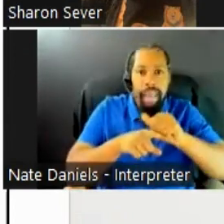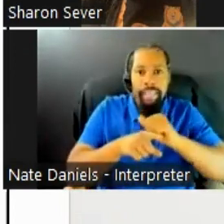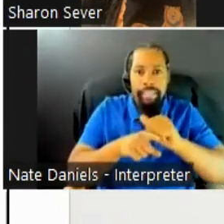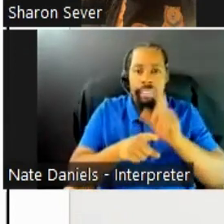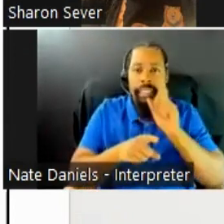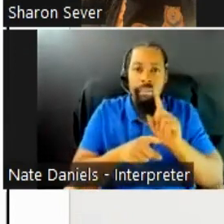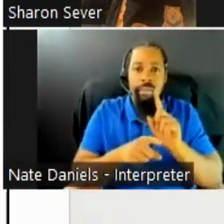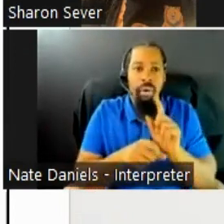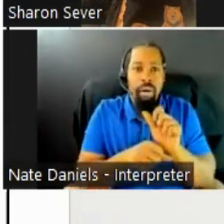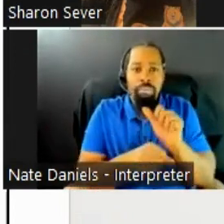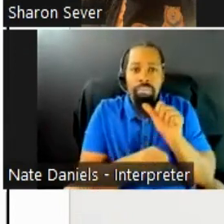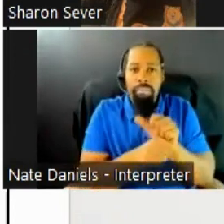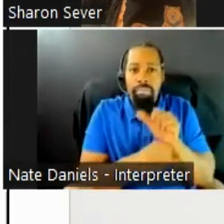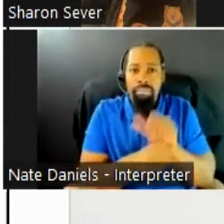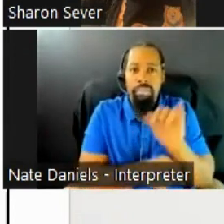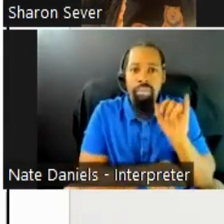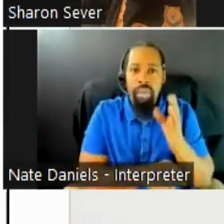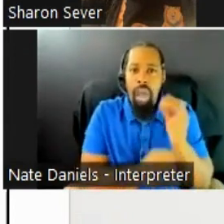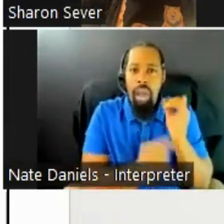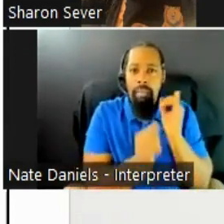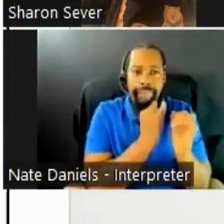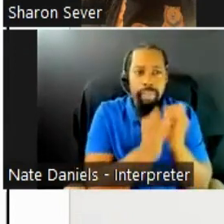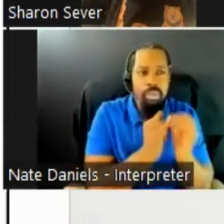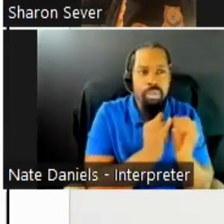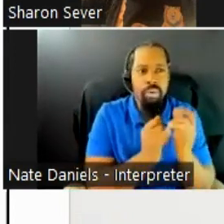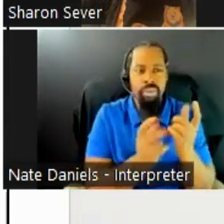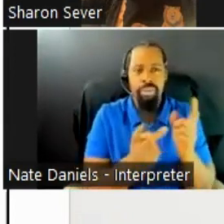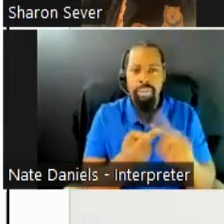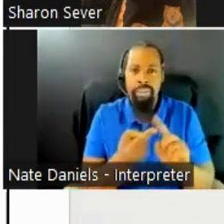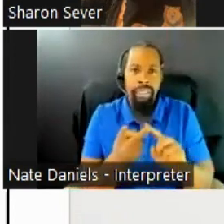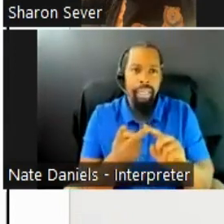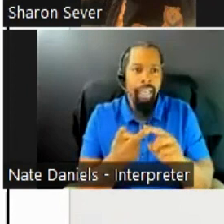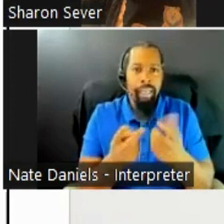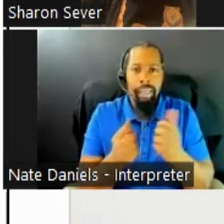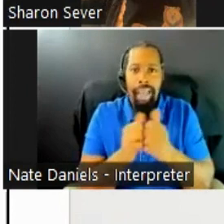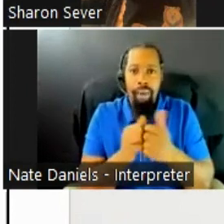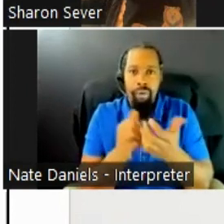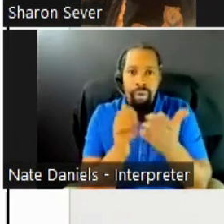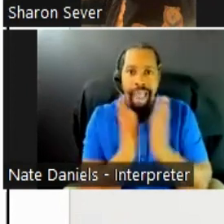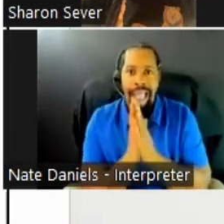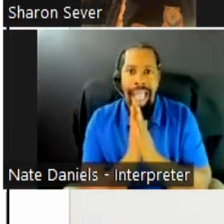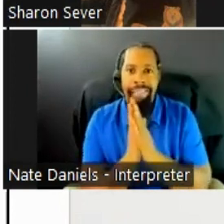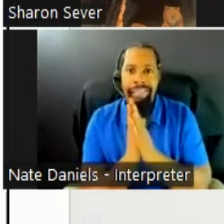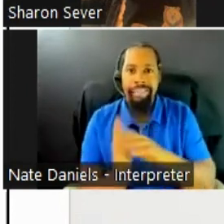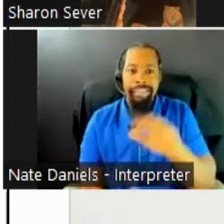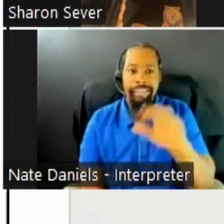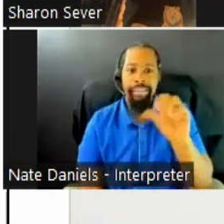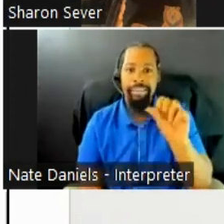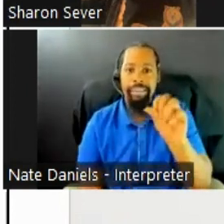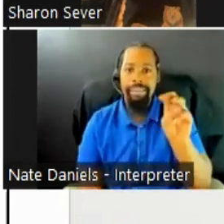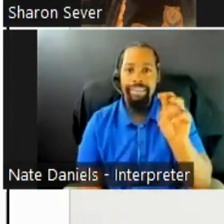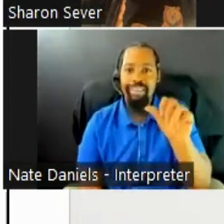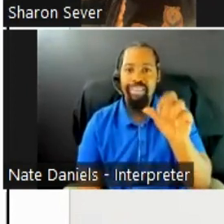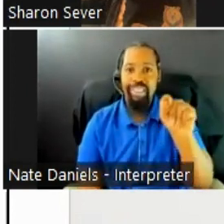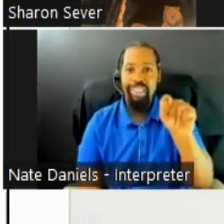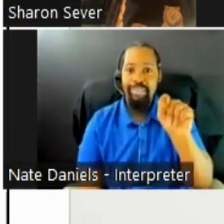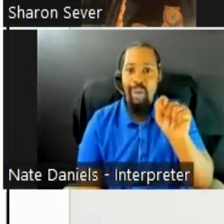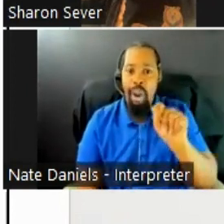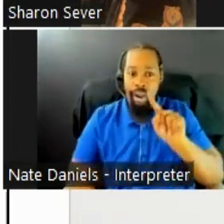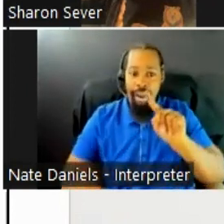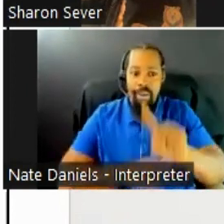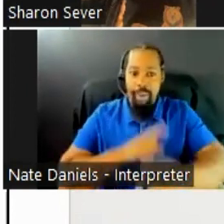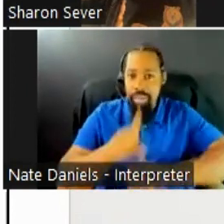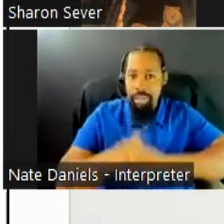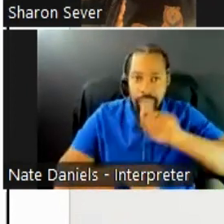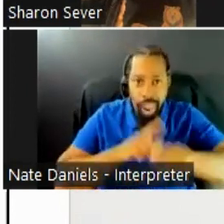interview, ask smart questions, write thank you notes. We even learned today, sometimes you have to just sit in their lobby until